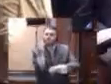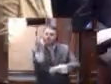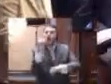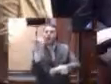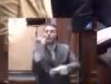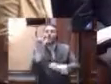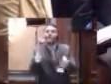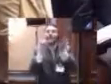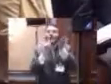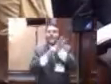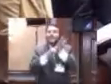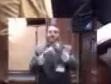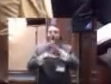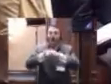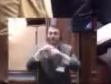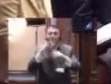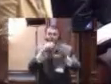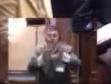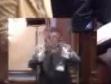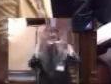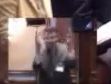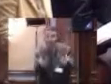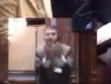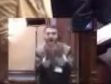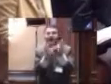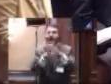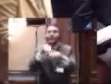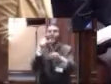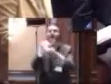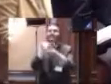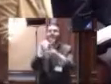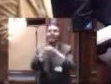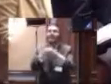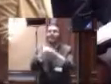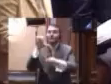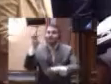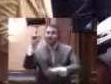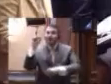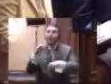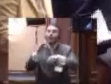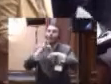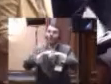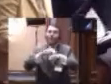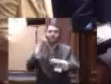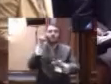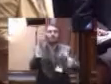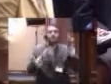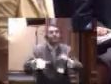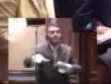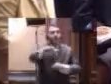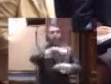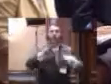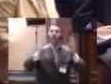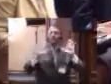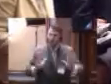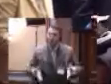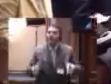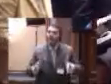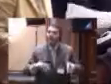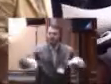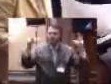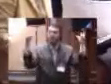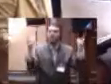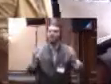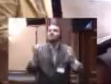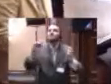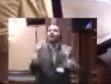Egypt. We're also going to cover in this session the issue of legislation, and in